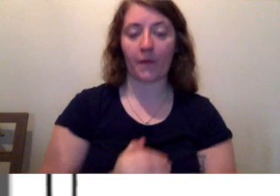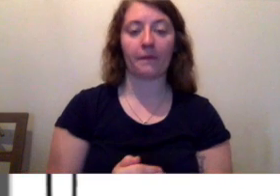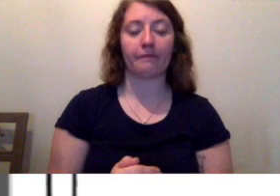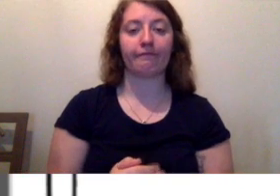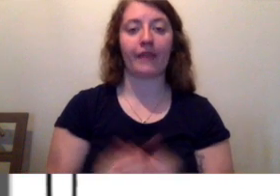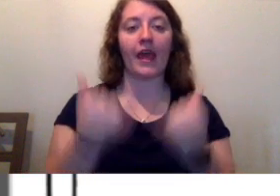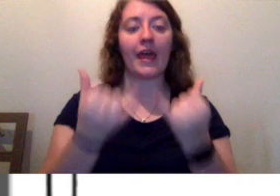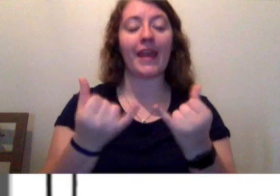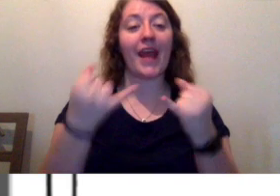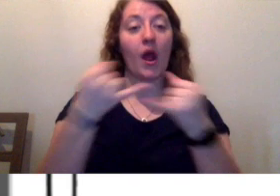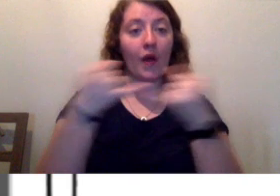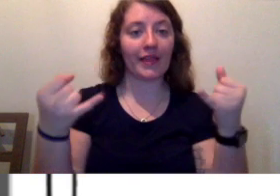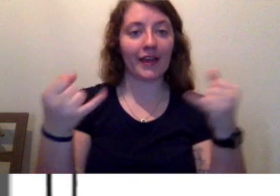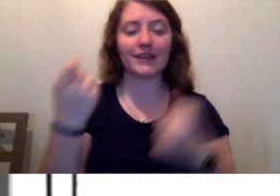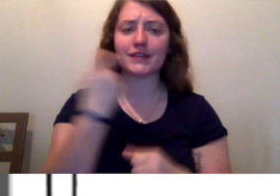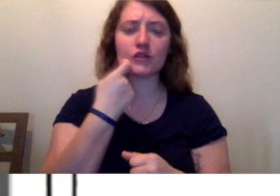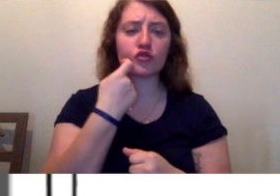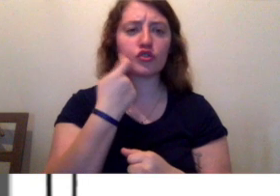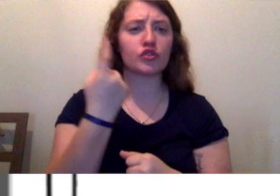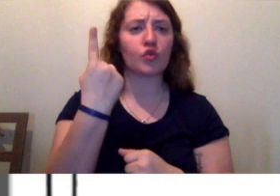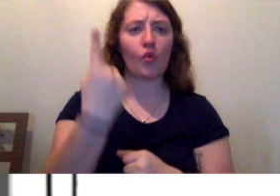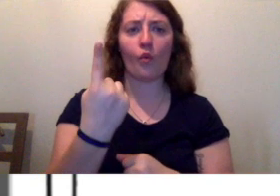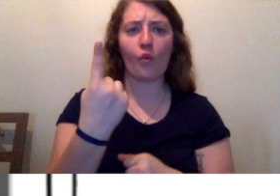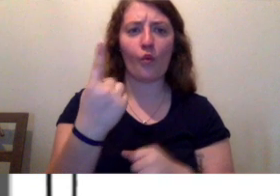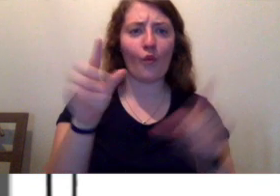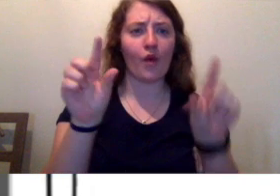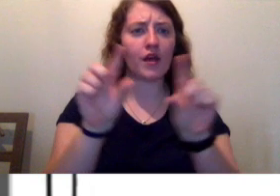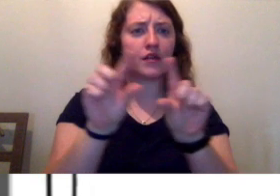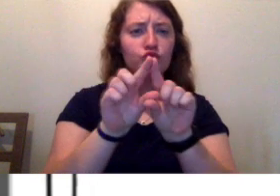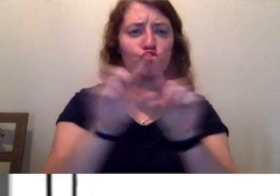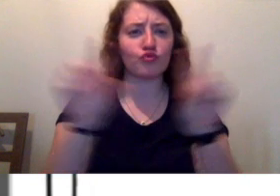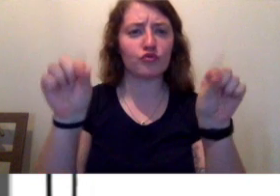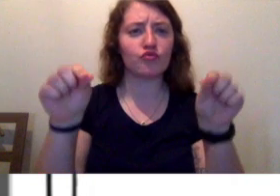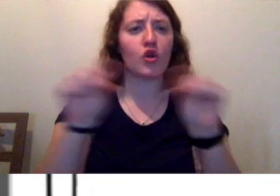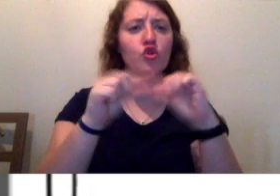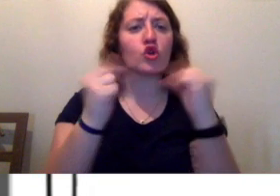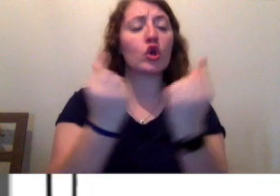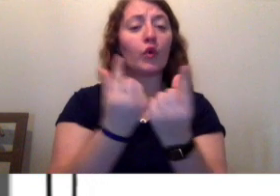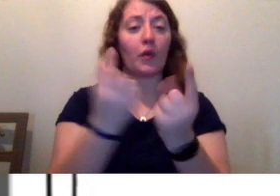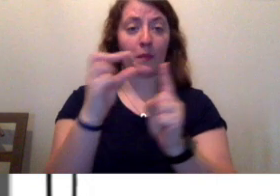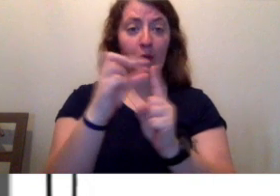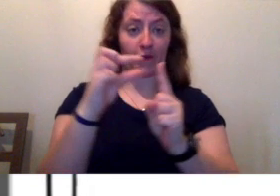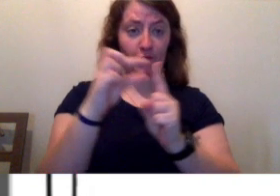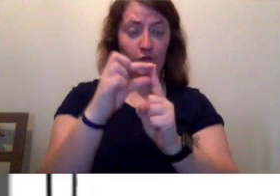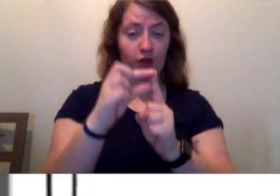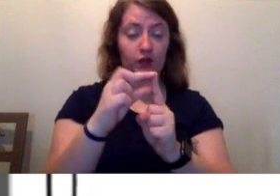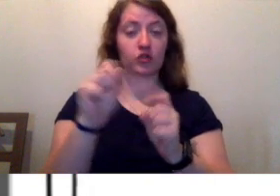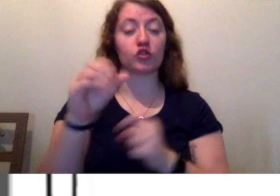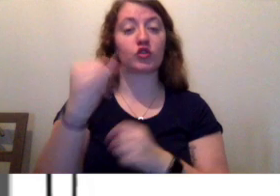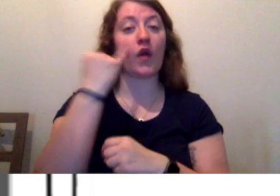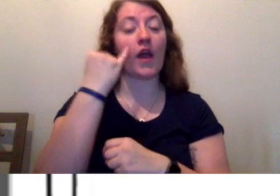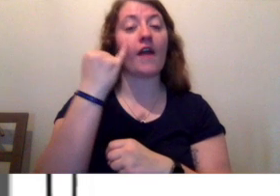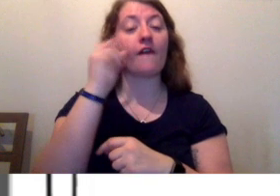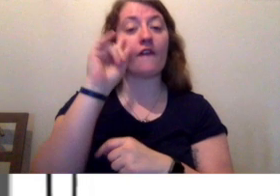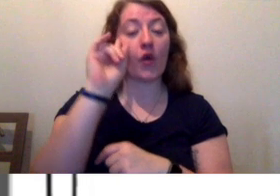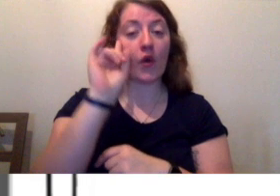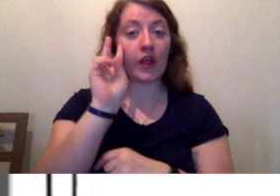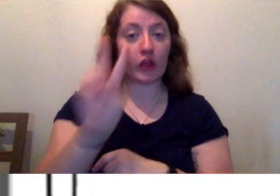one straight group of words. So if we were to look at our first